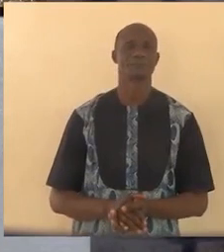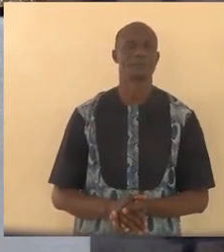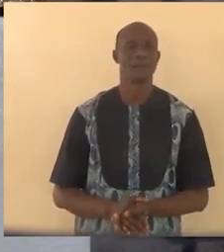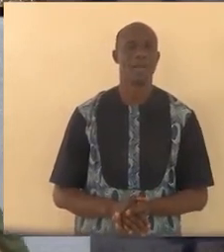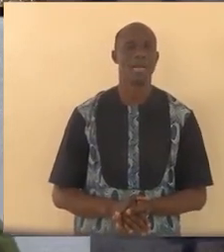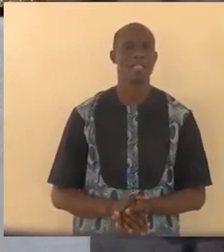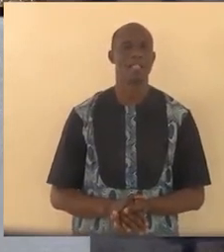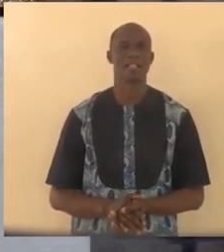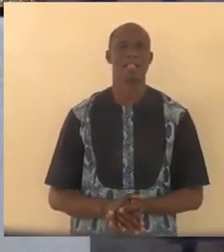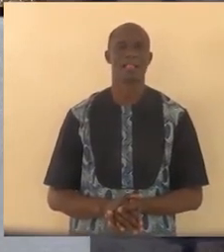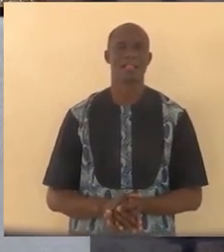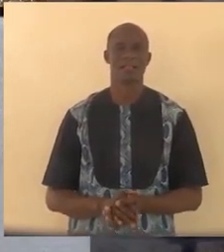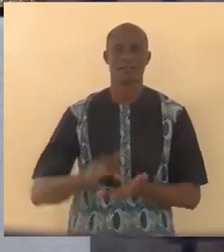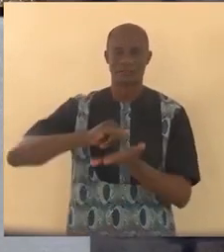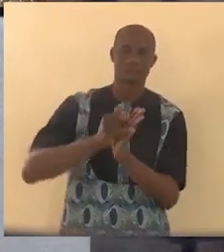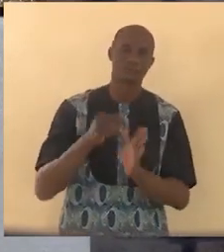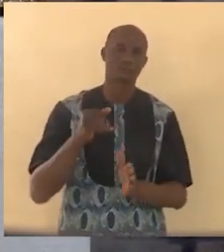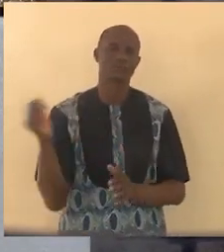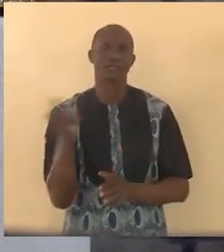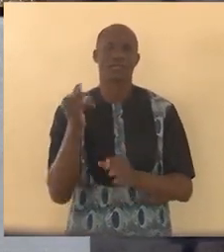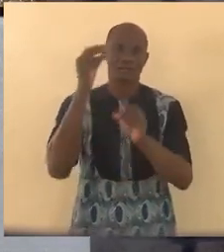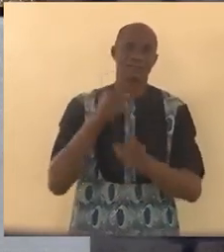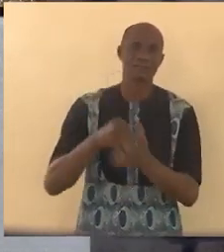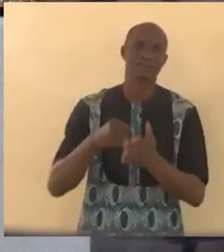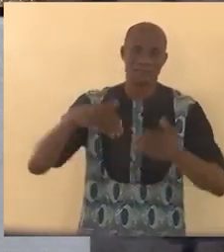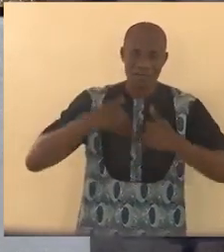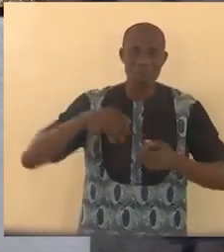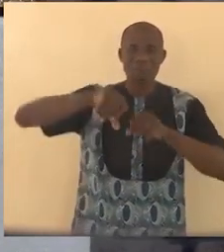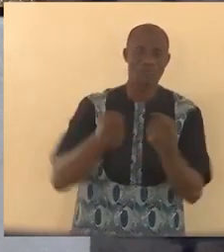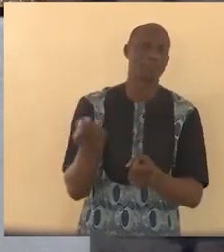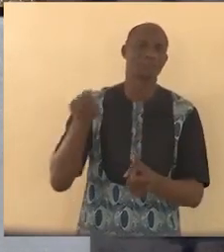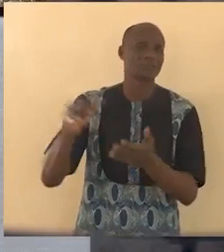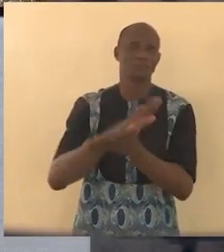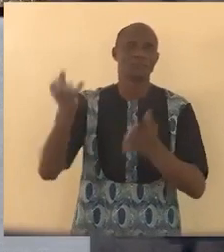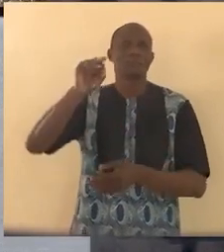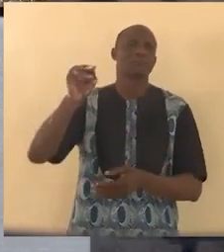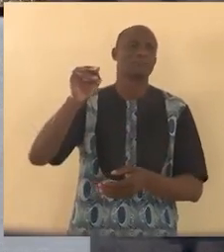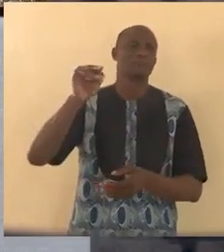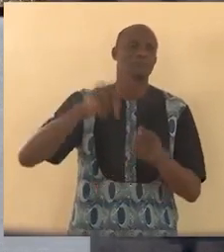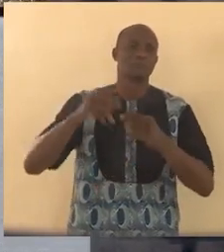50% of them are gone. Those that inherited them have demolished them.